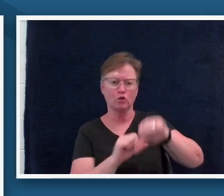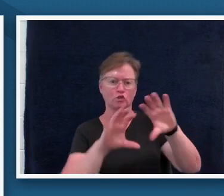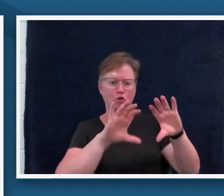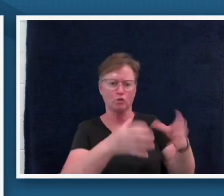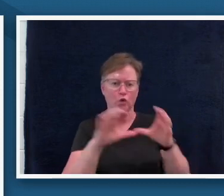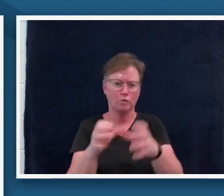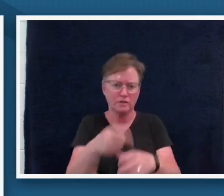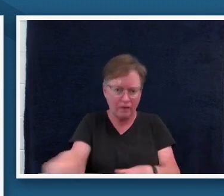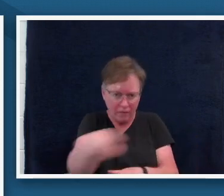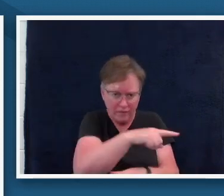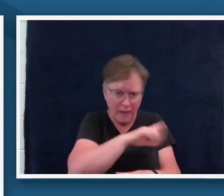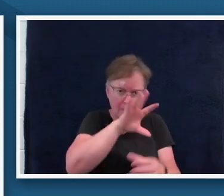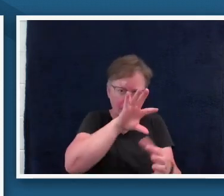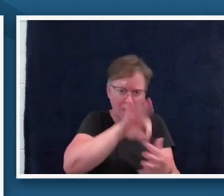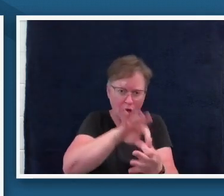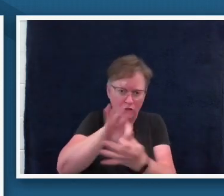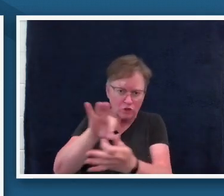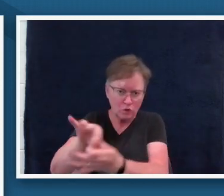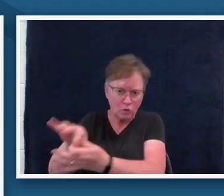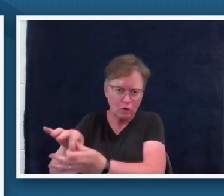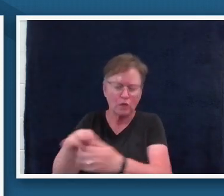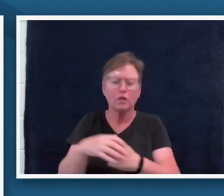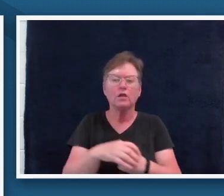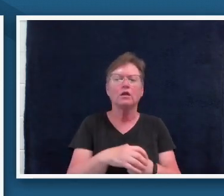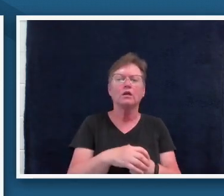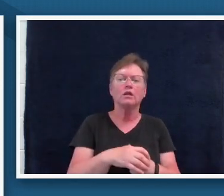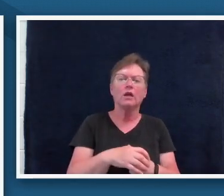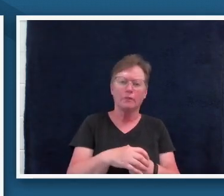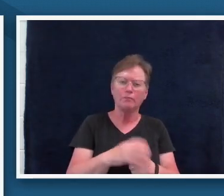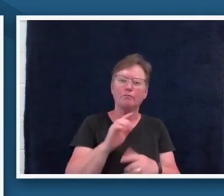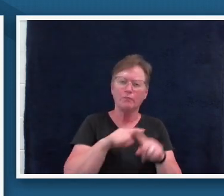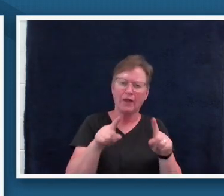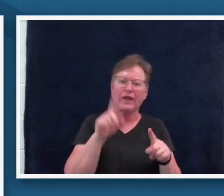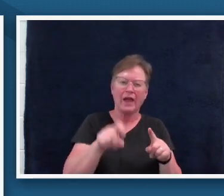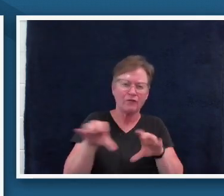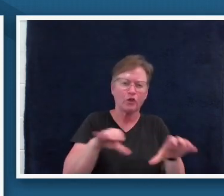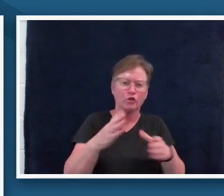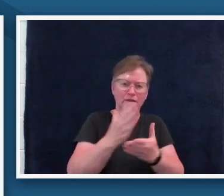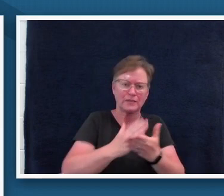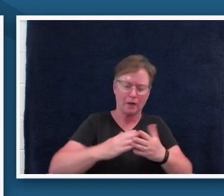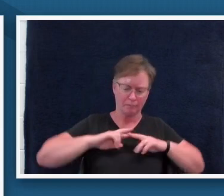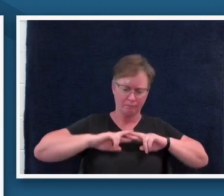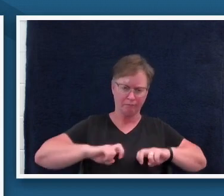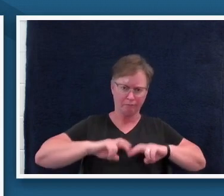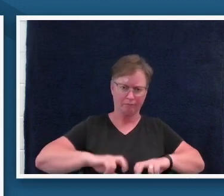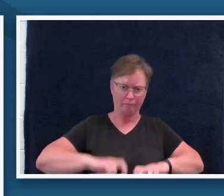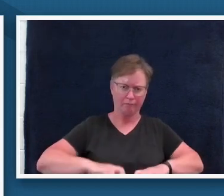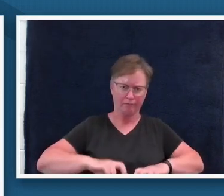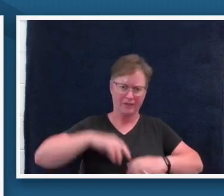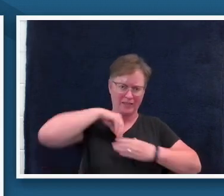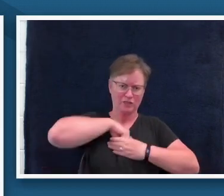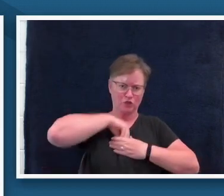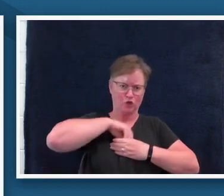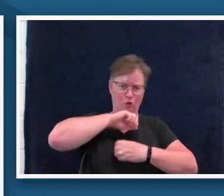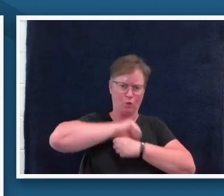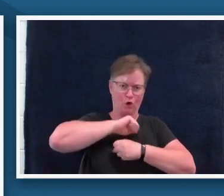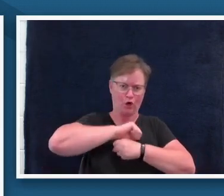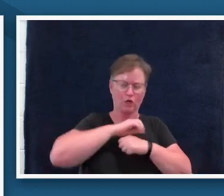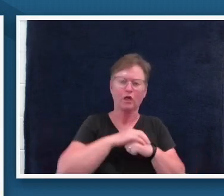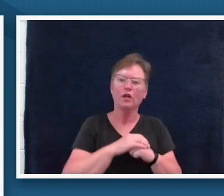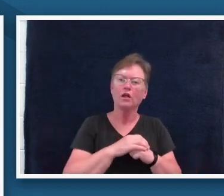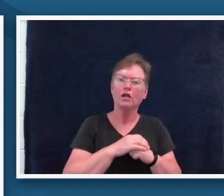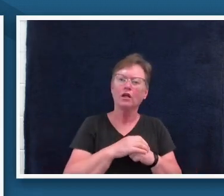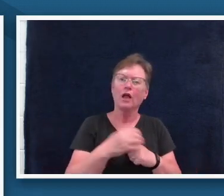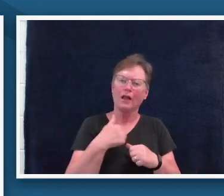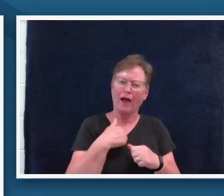and like really doing some kind of internal work. And I talked to them about this because it's so funny. I spoke about this same lesson